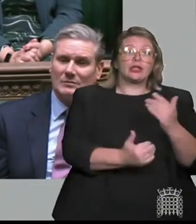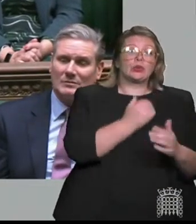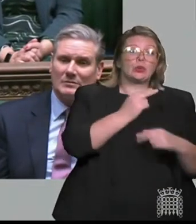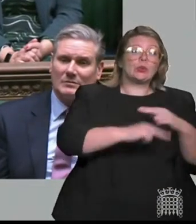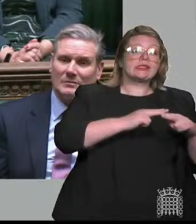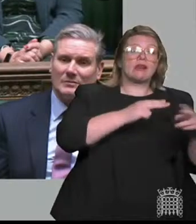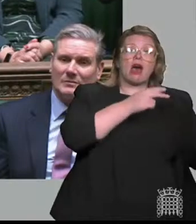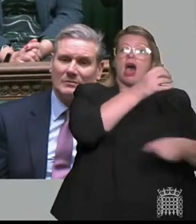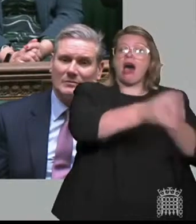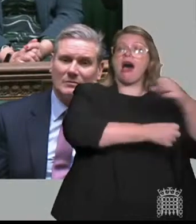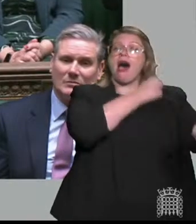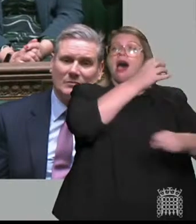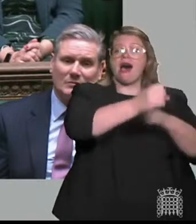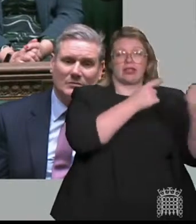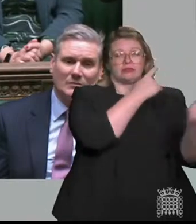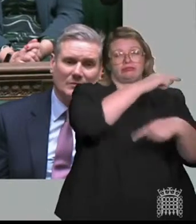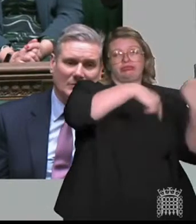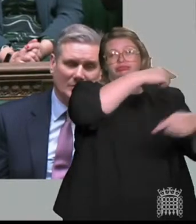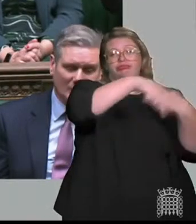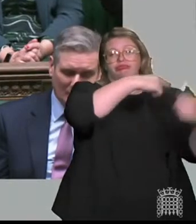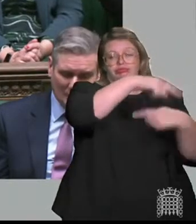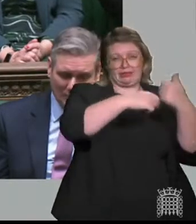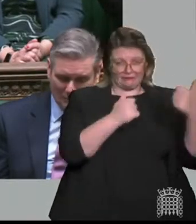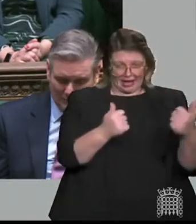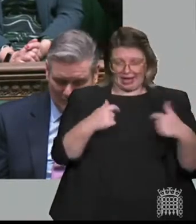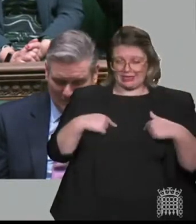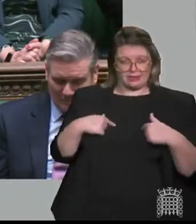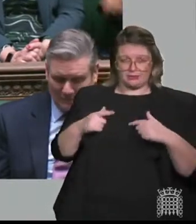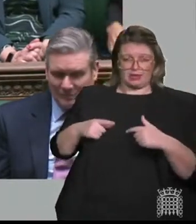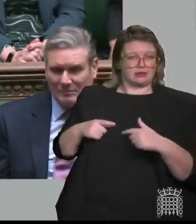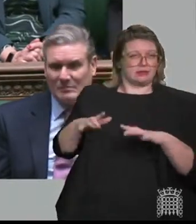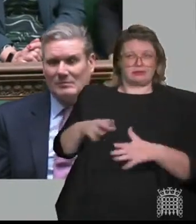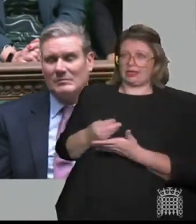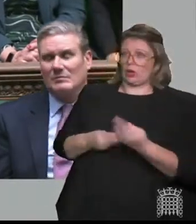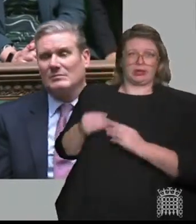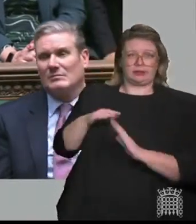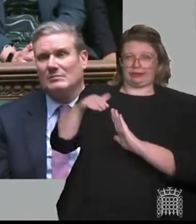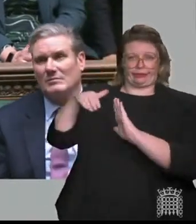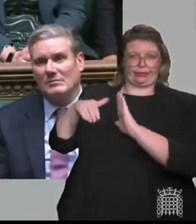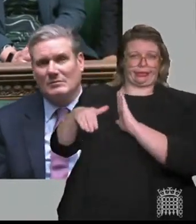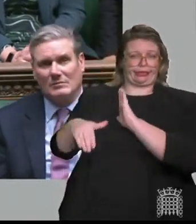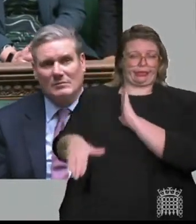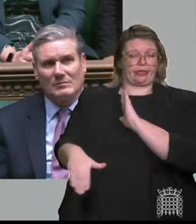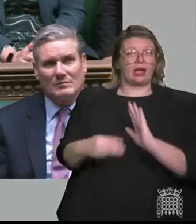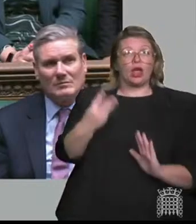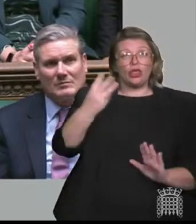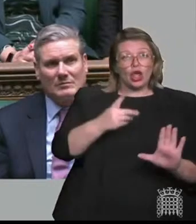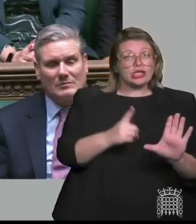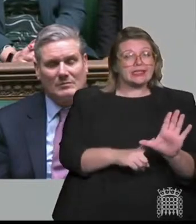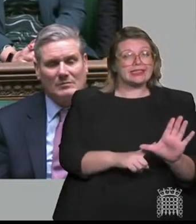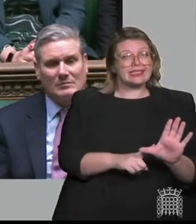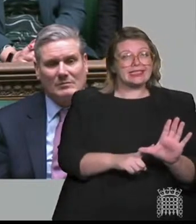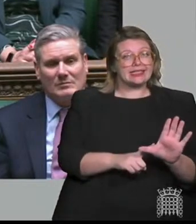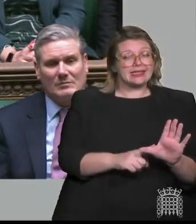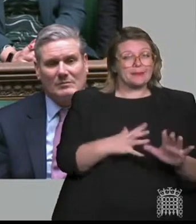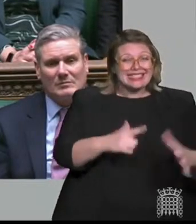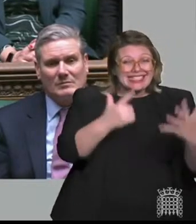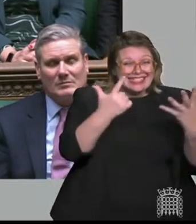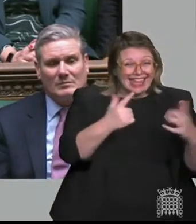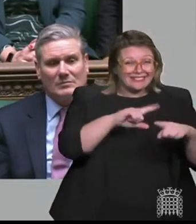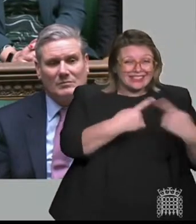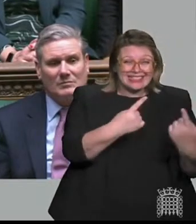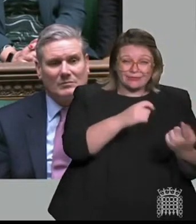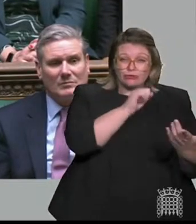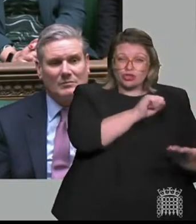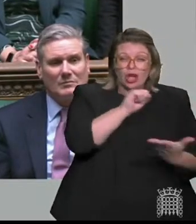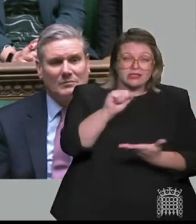but they have failed to change the direction of our country. In 13 years, we have had 7 chancellors.